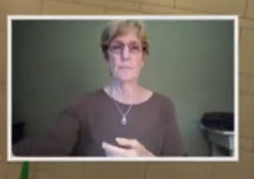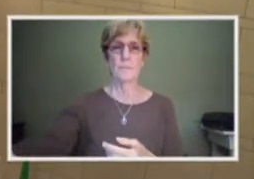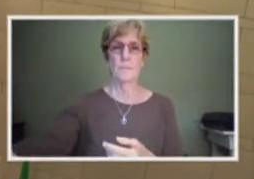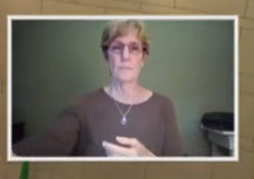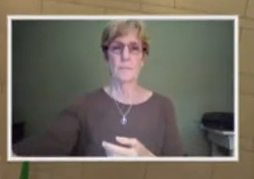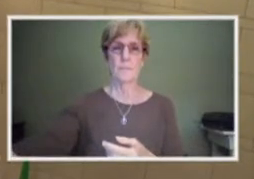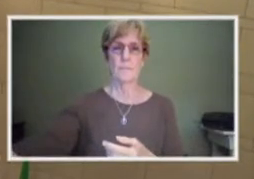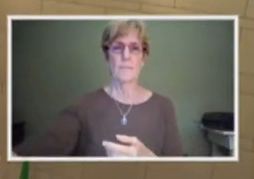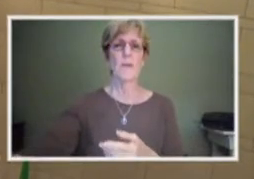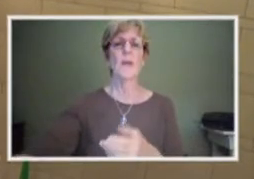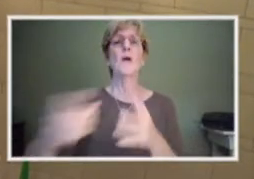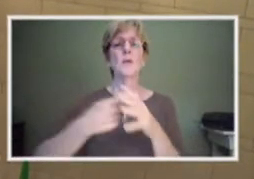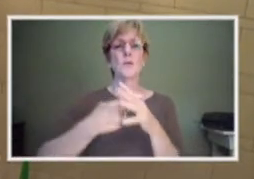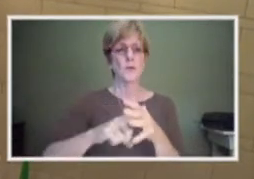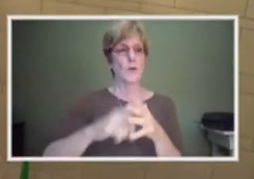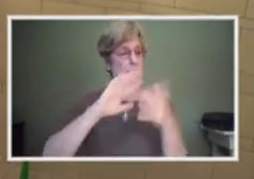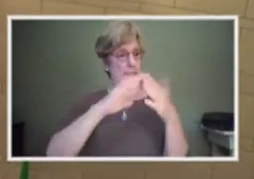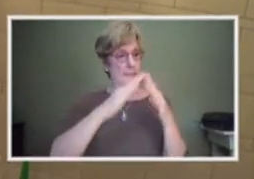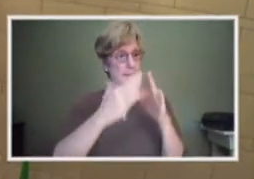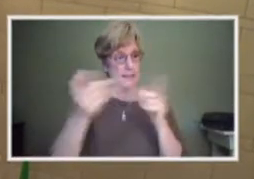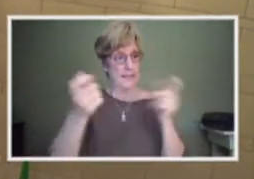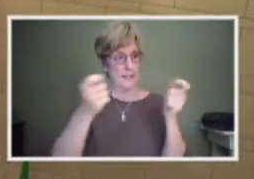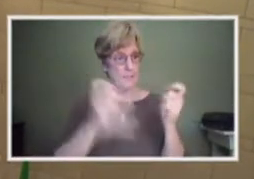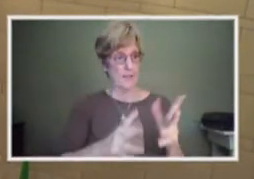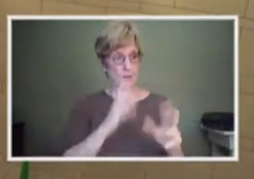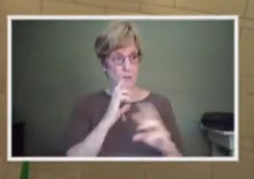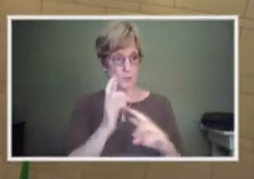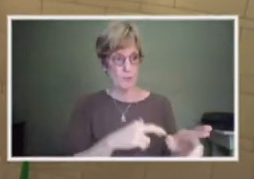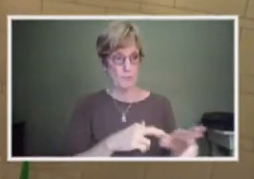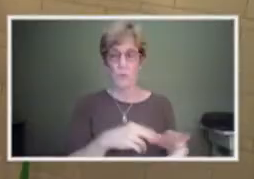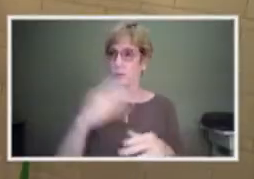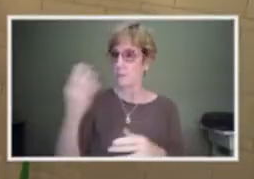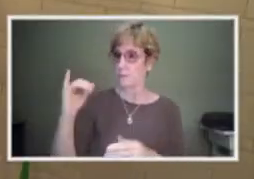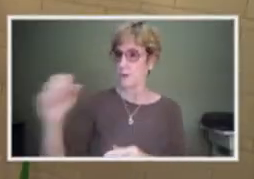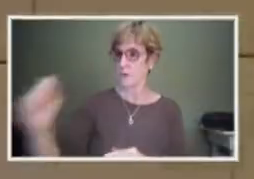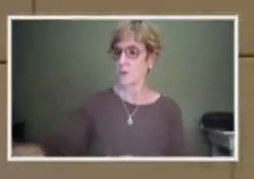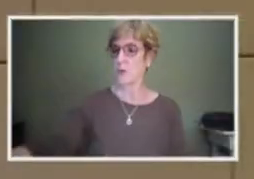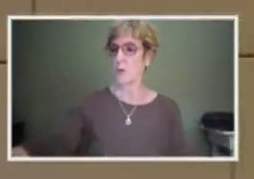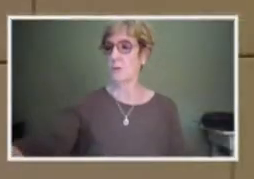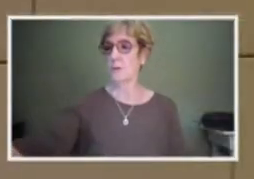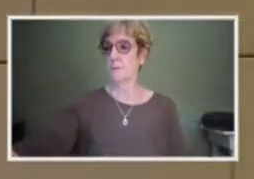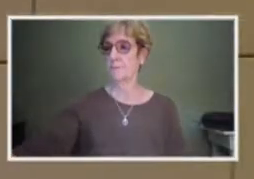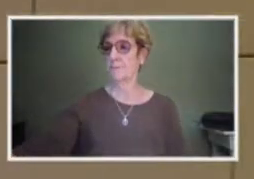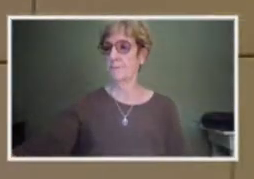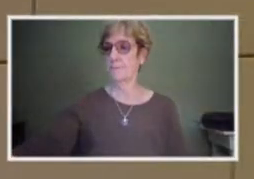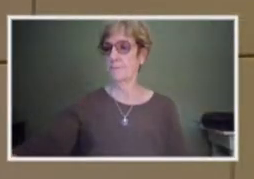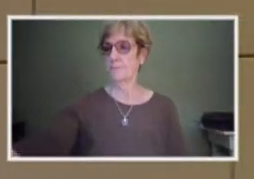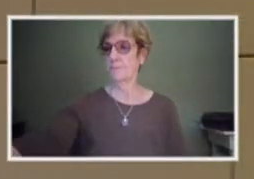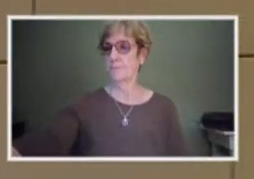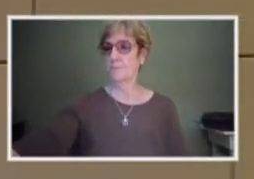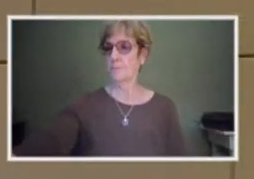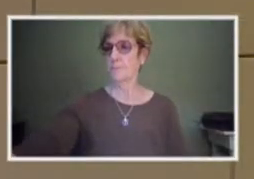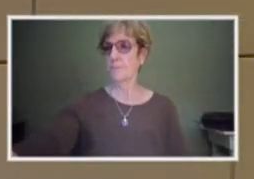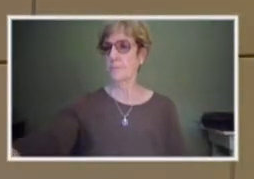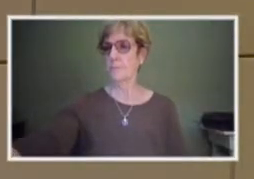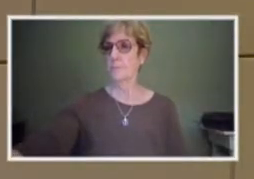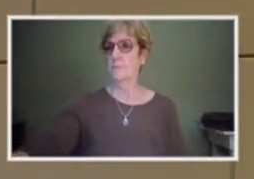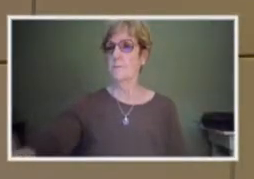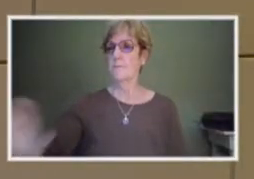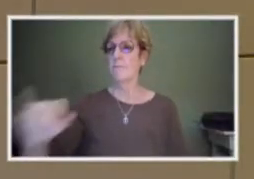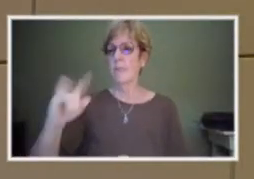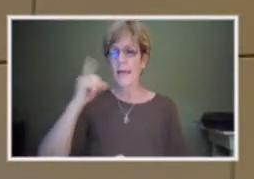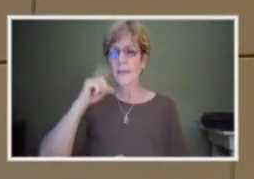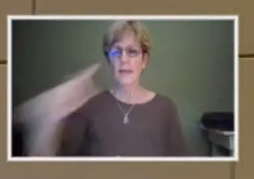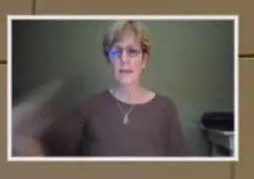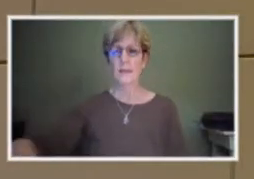we start first with the city manager's report. Mr. Jones. Thank you, Mayor and members of the council. I believe at the dais